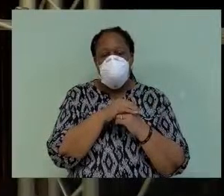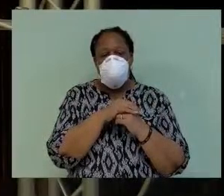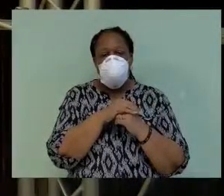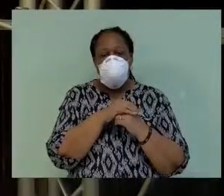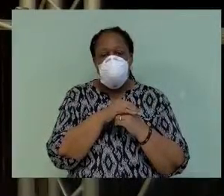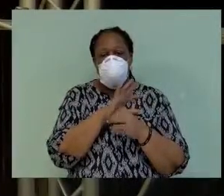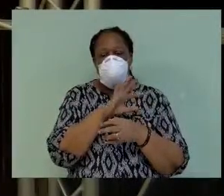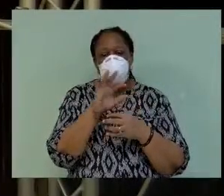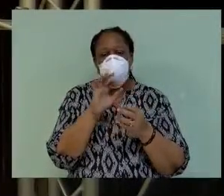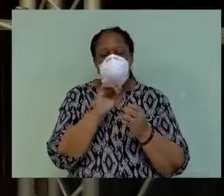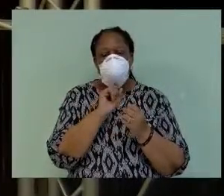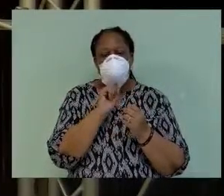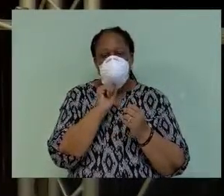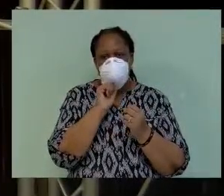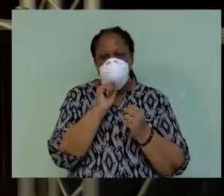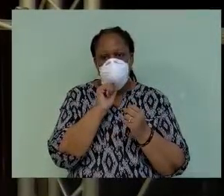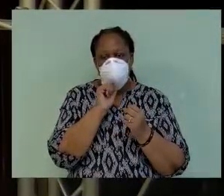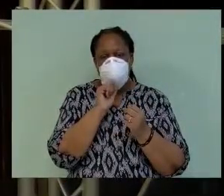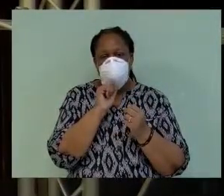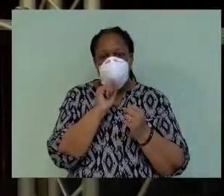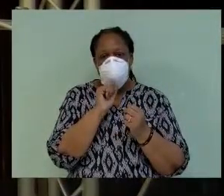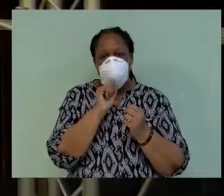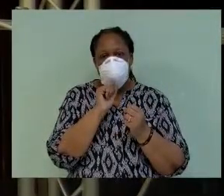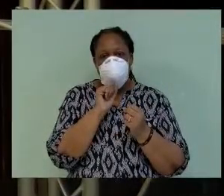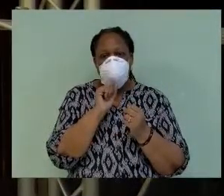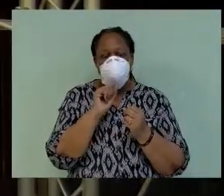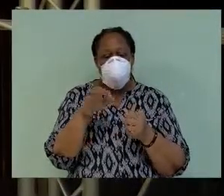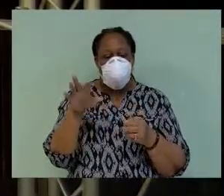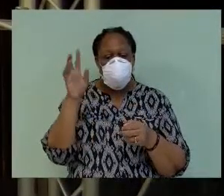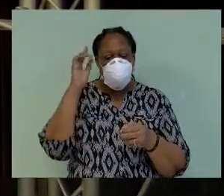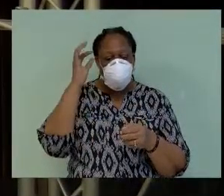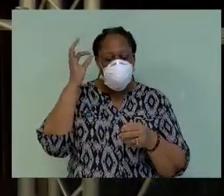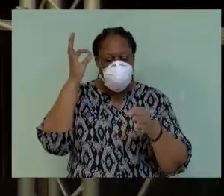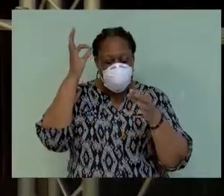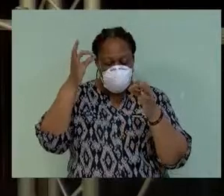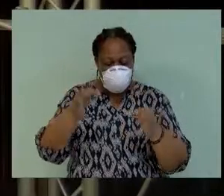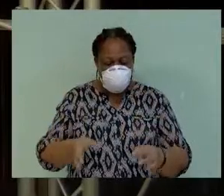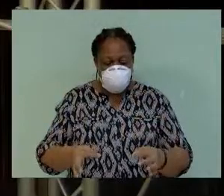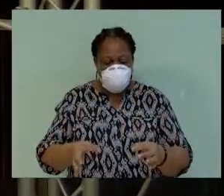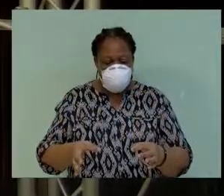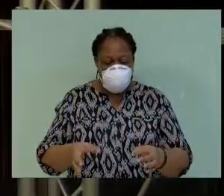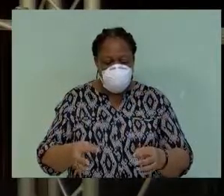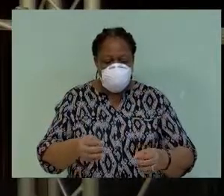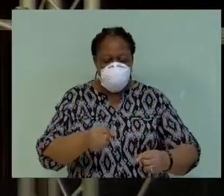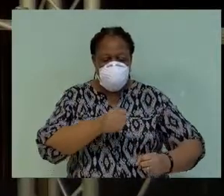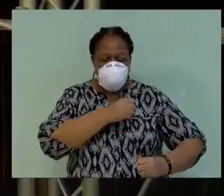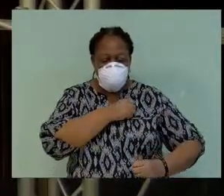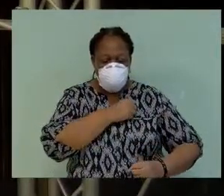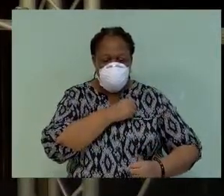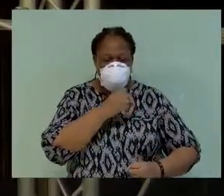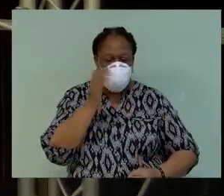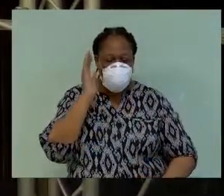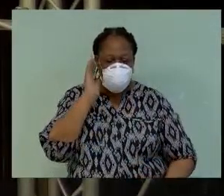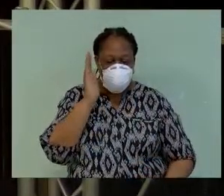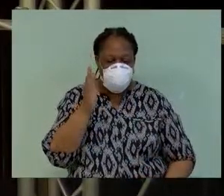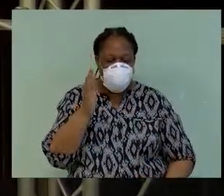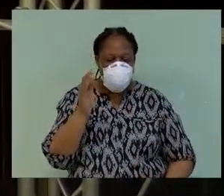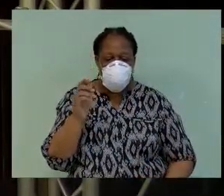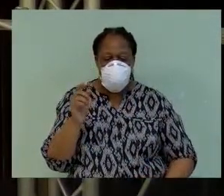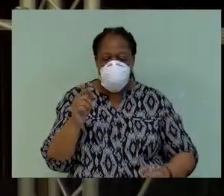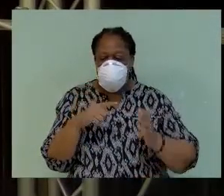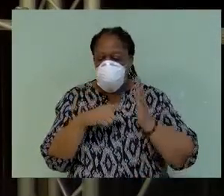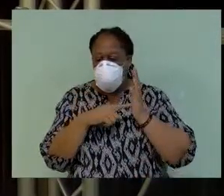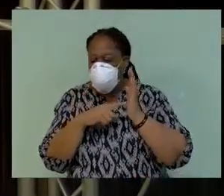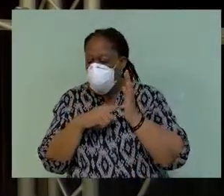etc. 2. The court security will ensure that the litigants and their witnesses maintain a distance of 6